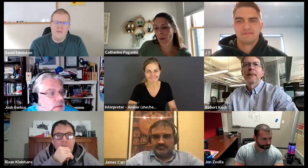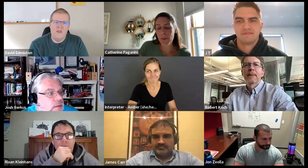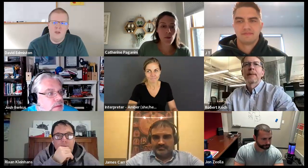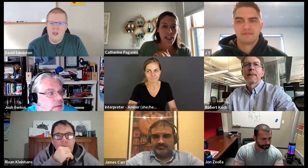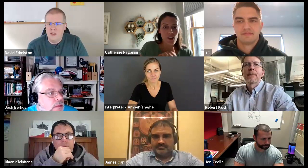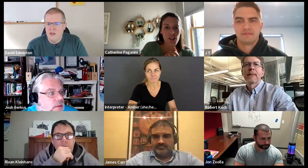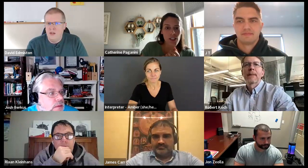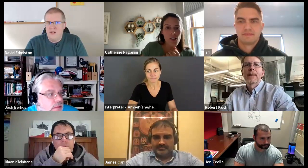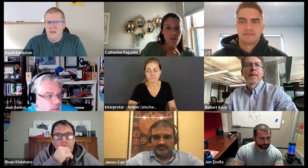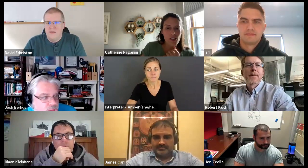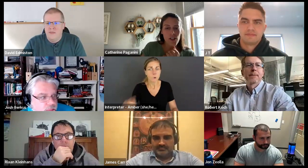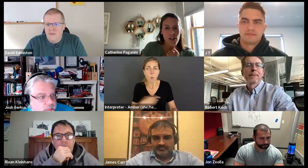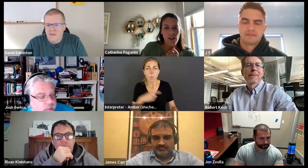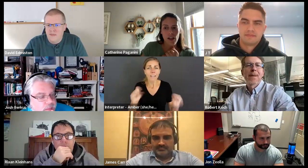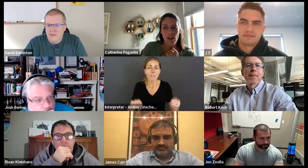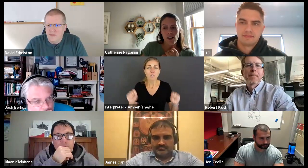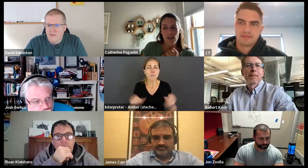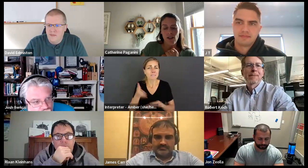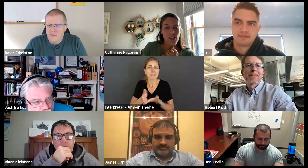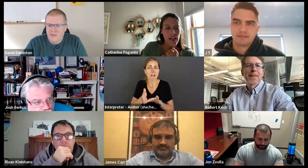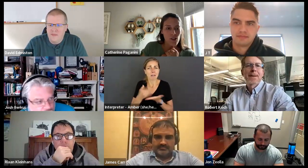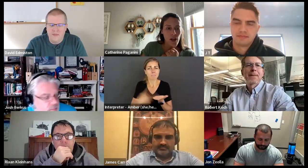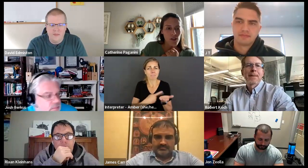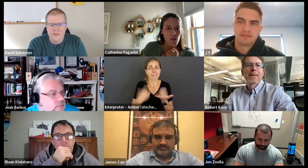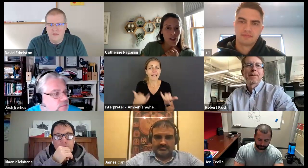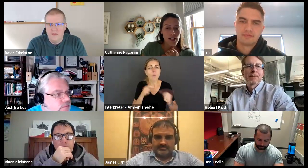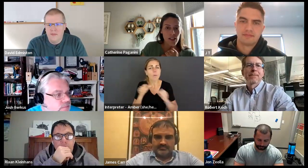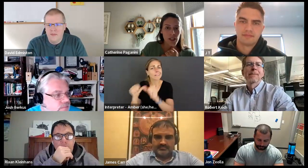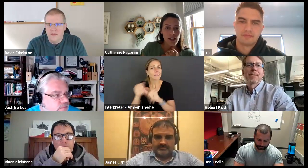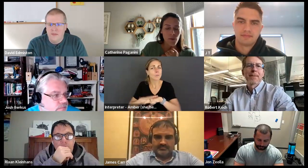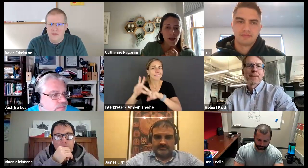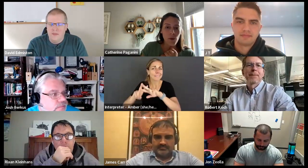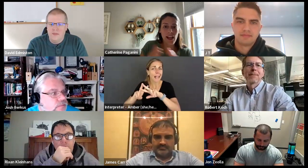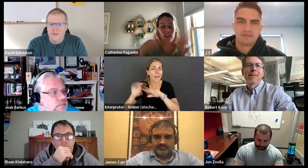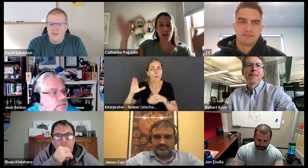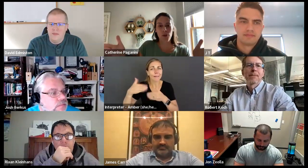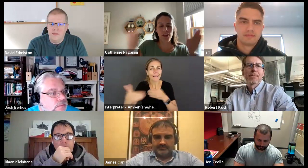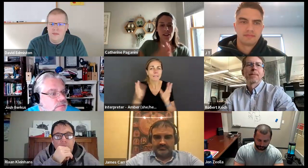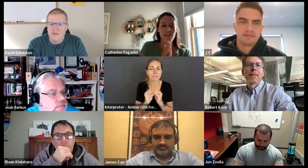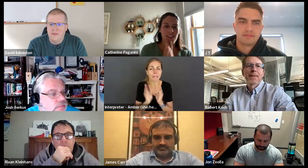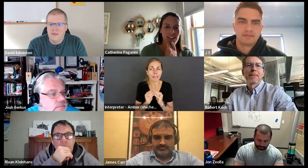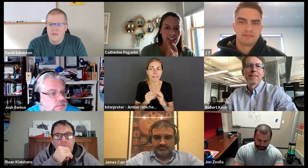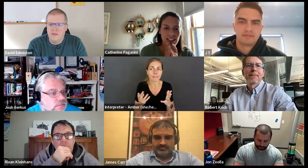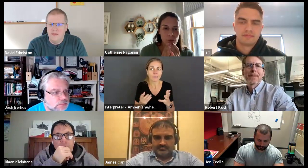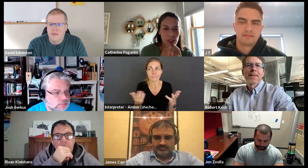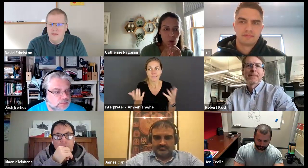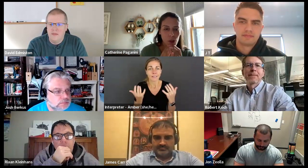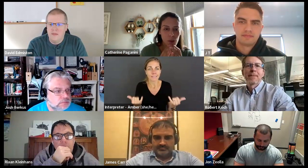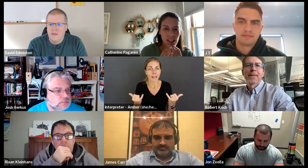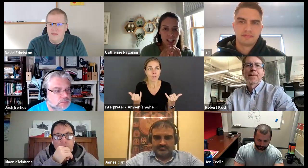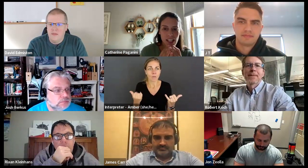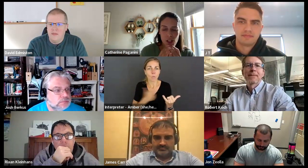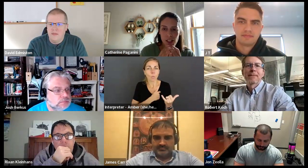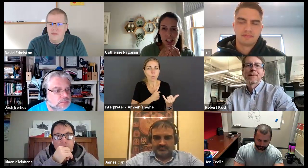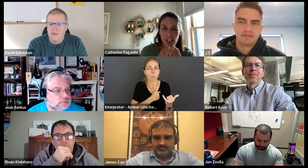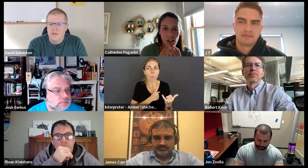Okay. I mean, we can continue the conversation on Slack as well, or the next meeting. I mean, we had now with a little bit more